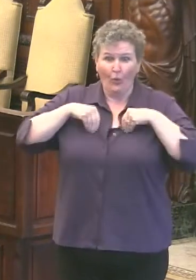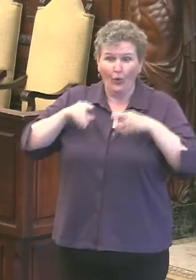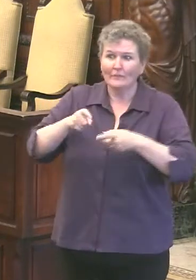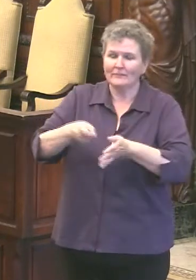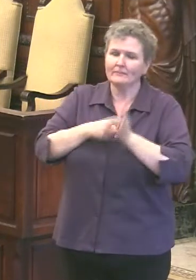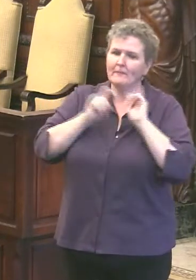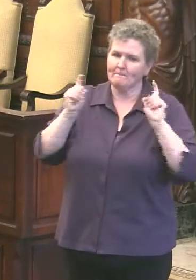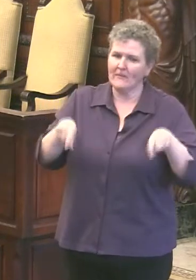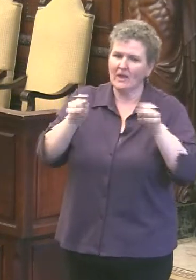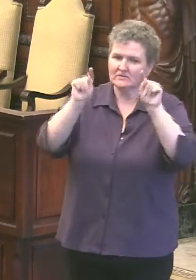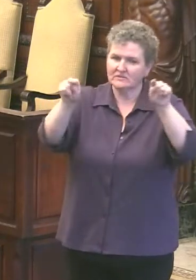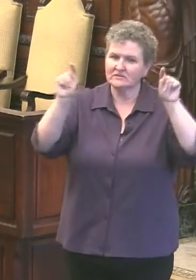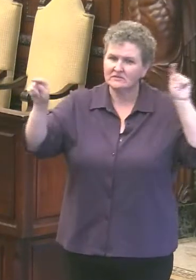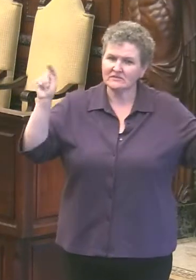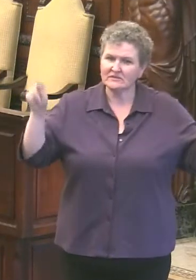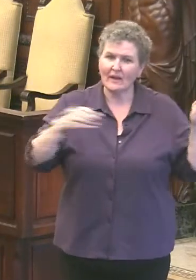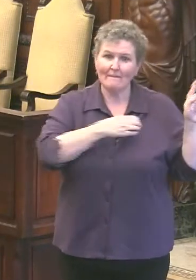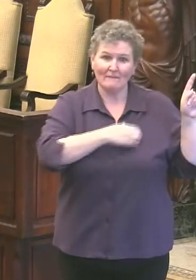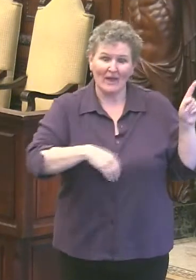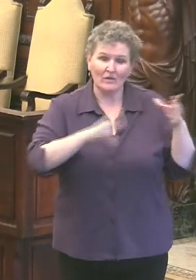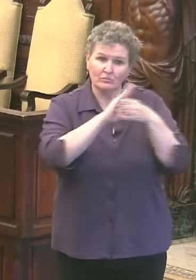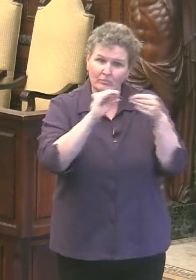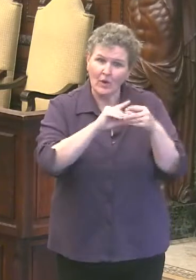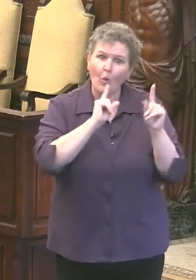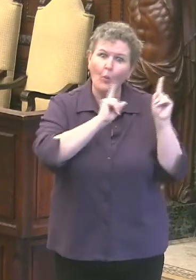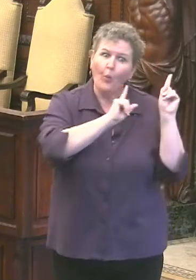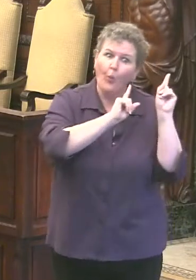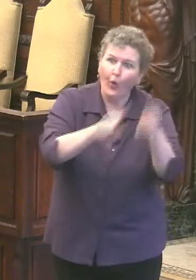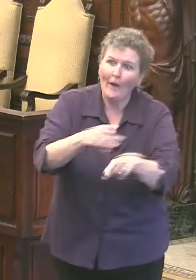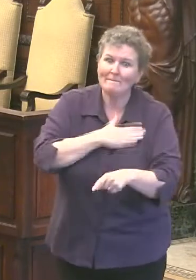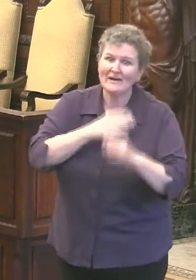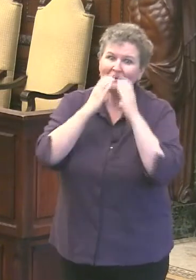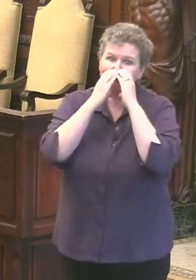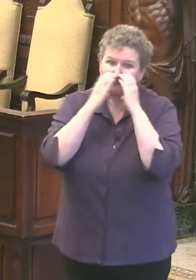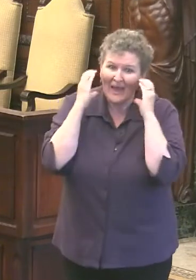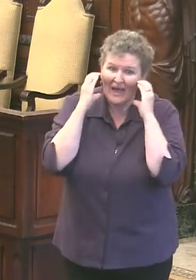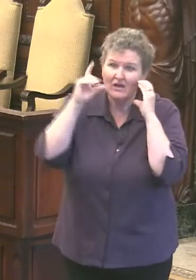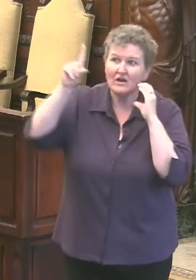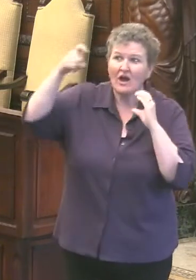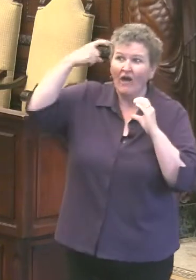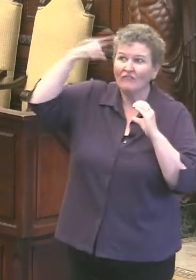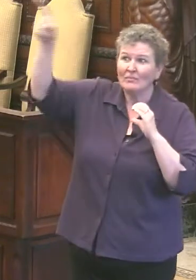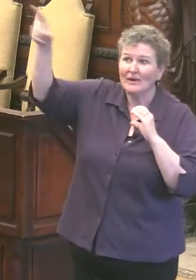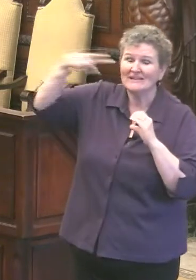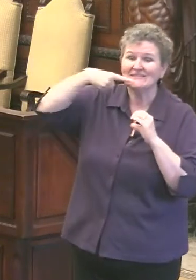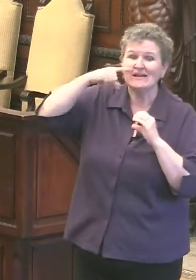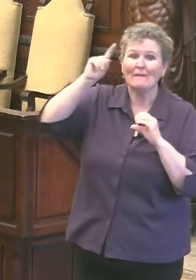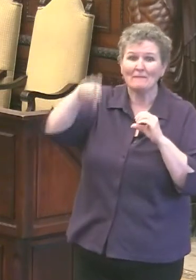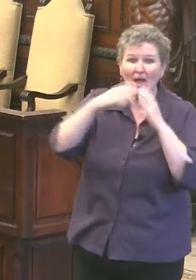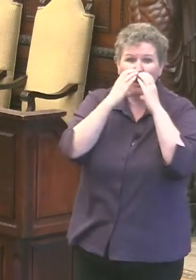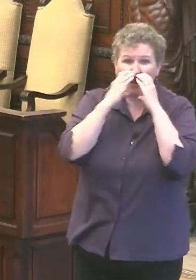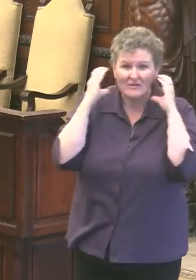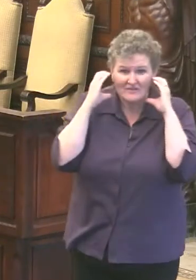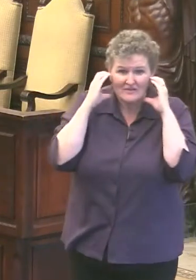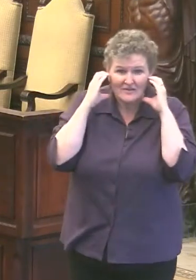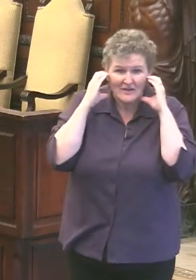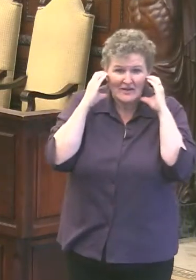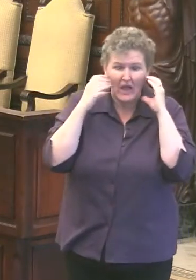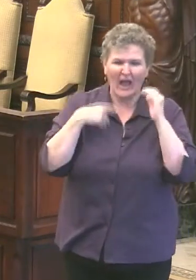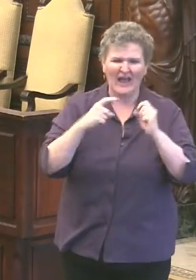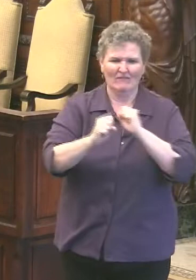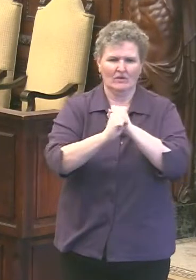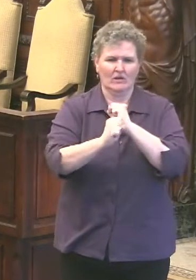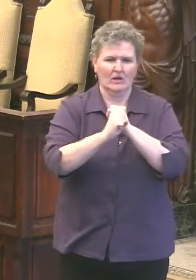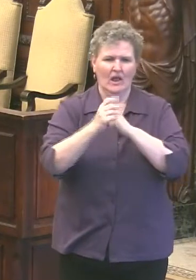and the governor has an executive order requiring masks. We will be launching a media campaign reminding everybody of the importance of masks on